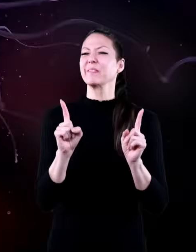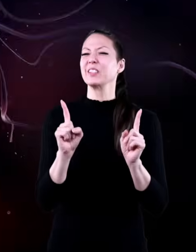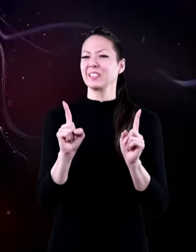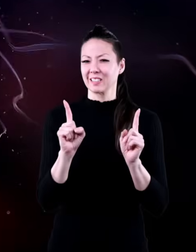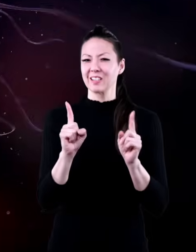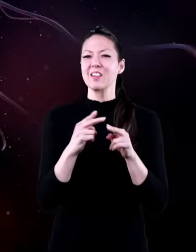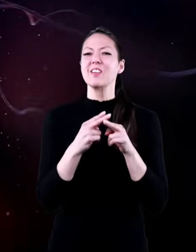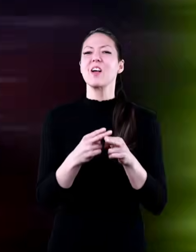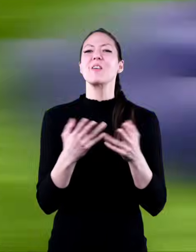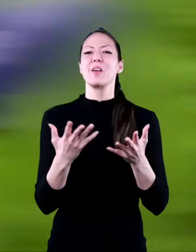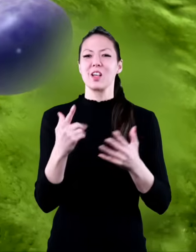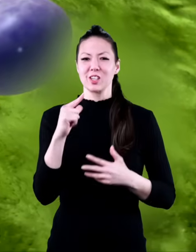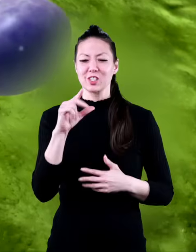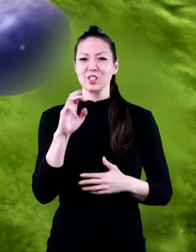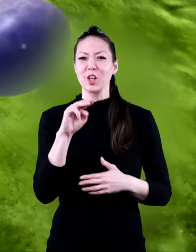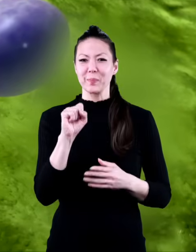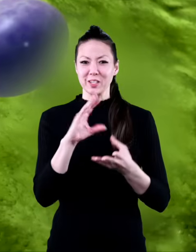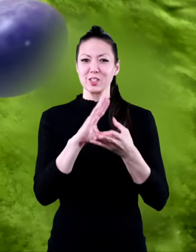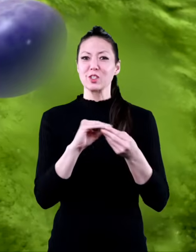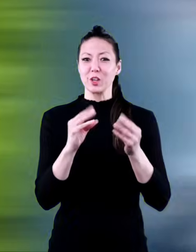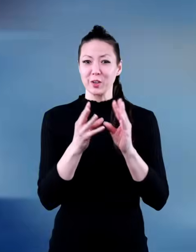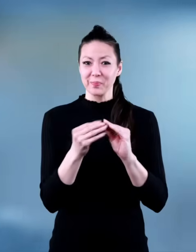something called germs